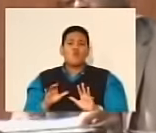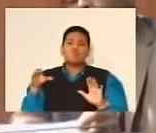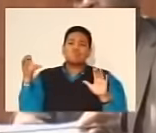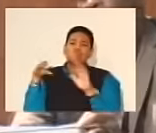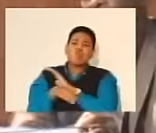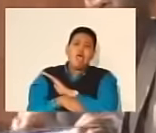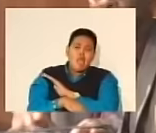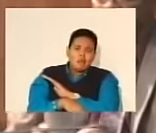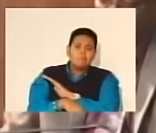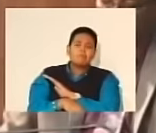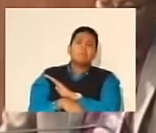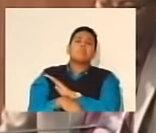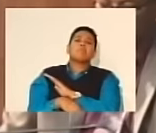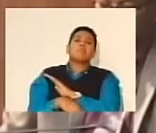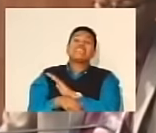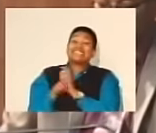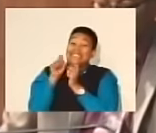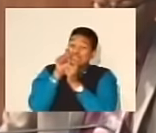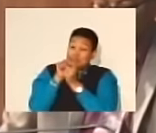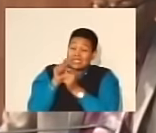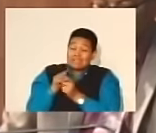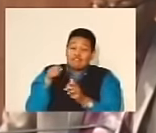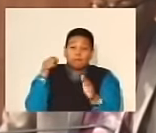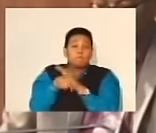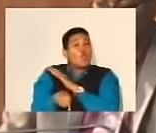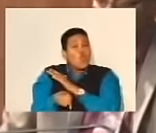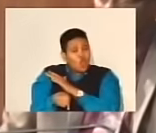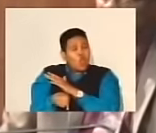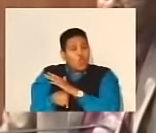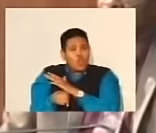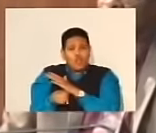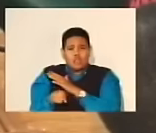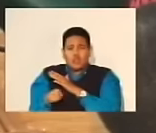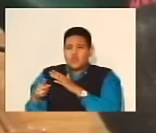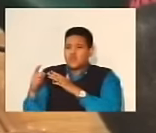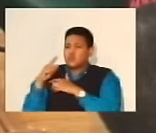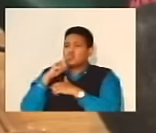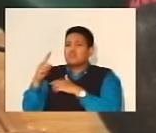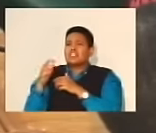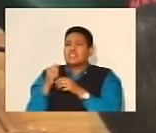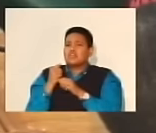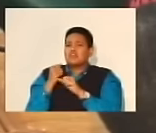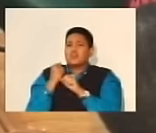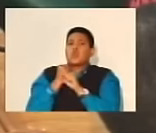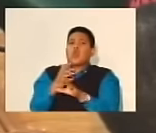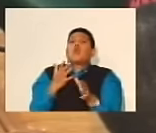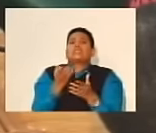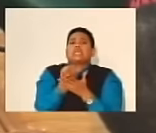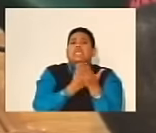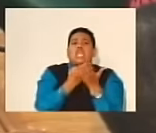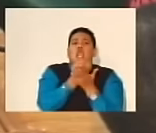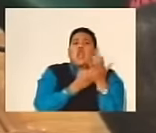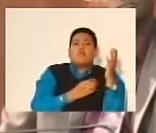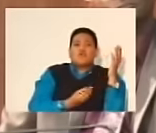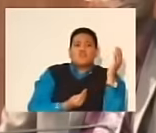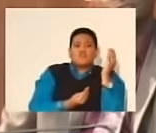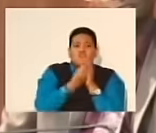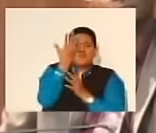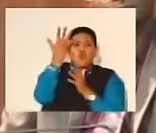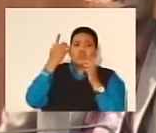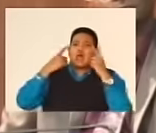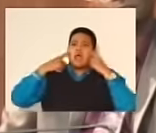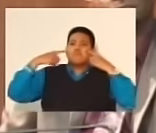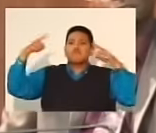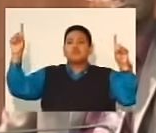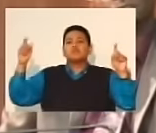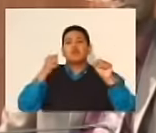crime, in particular murders, to derail the economic growth and